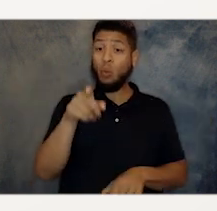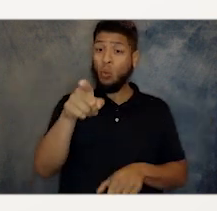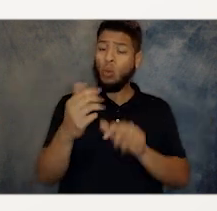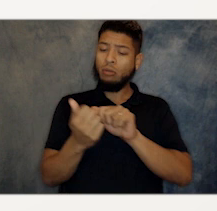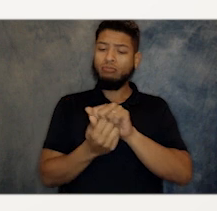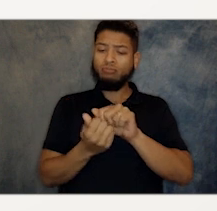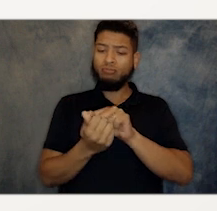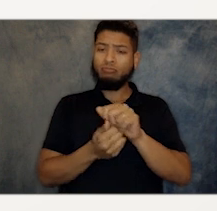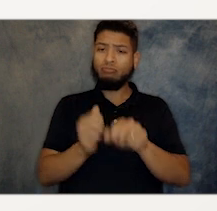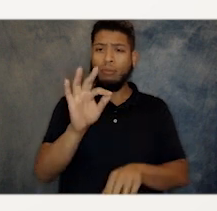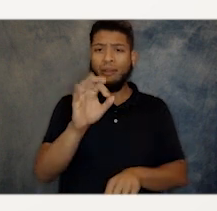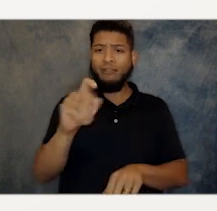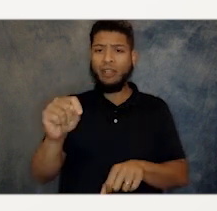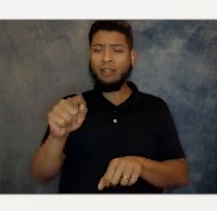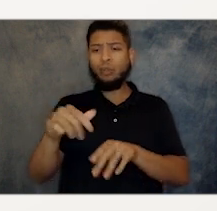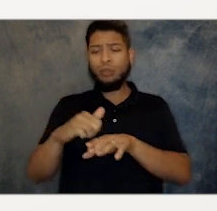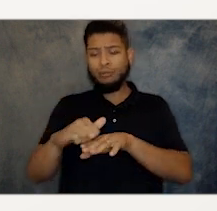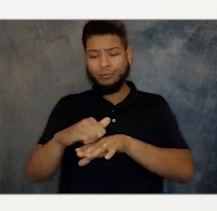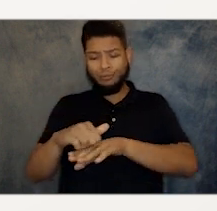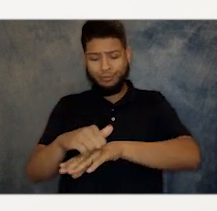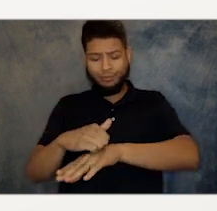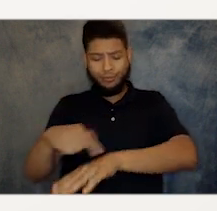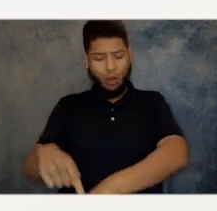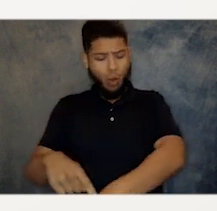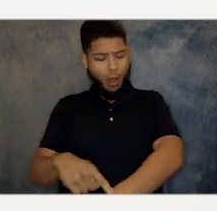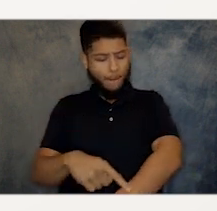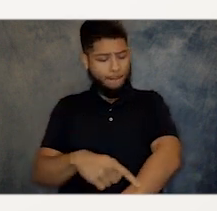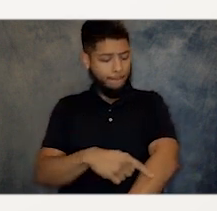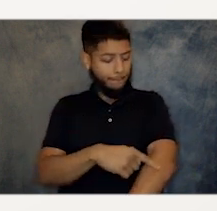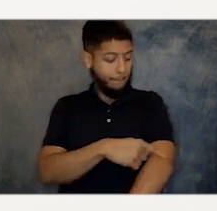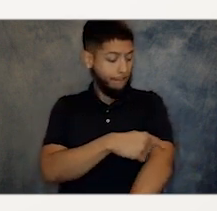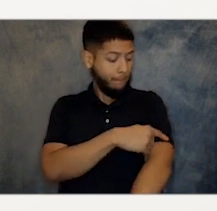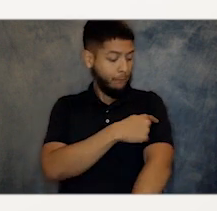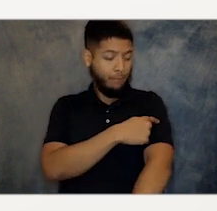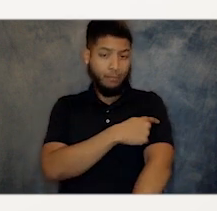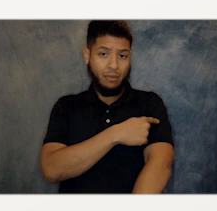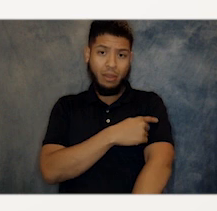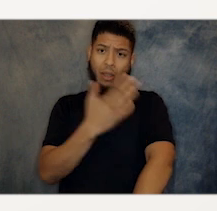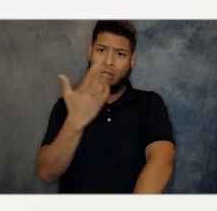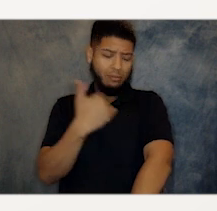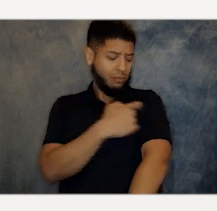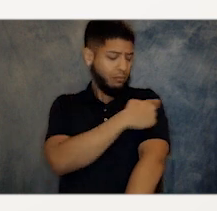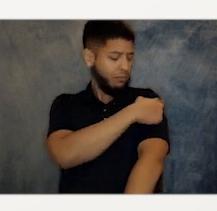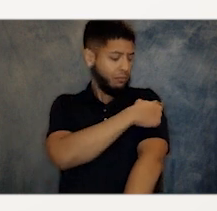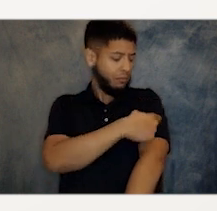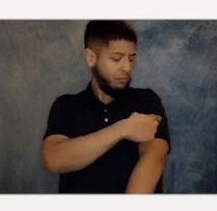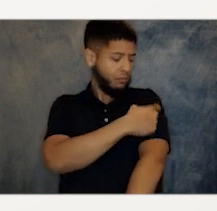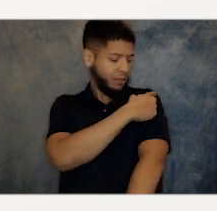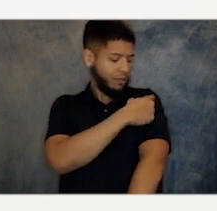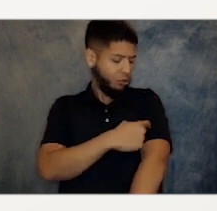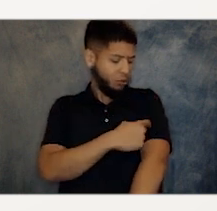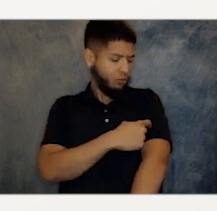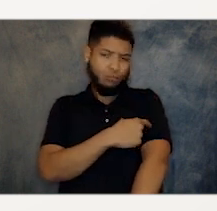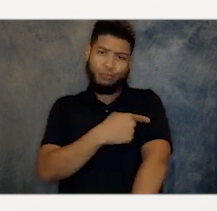my toes, slide the soap up the side of my leg until you reach the scar with the